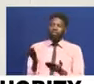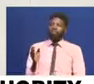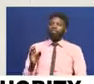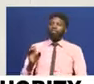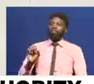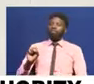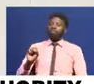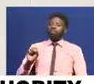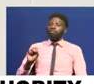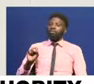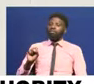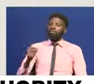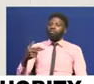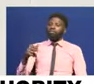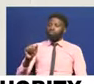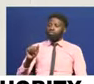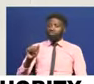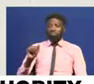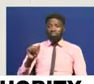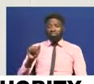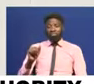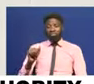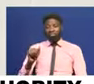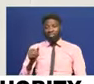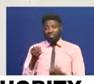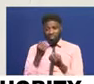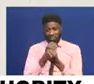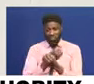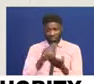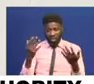lost faith in doing business